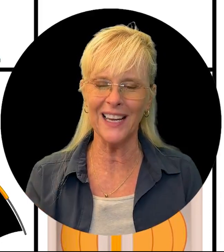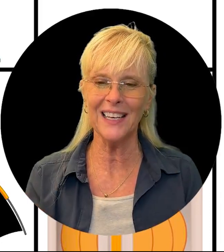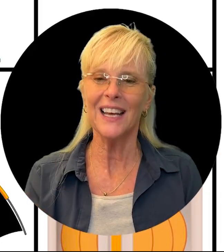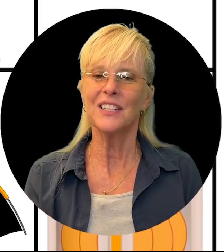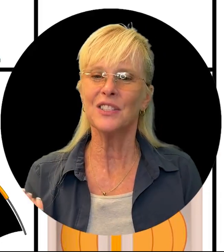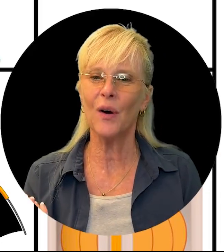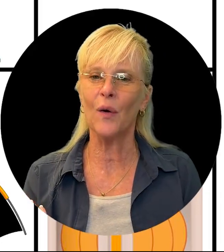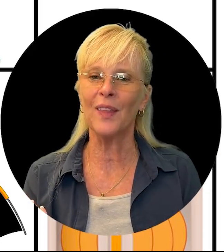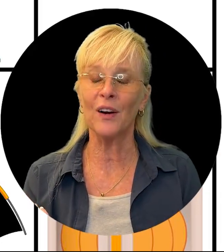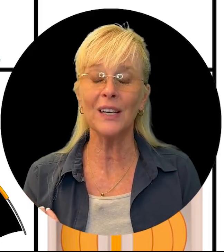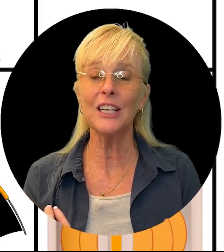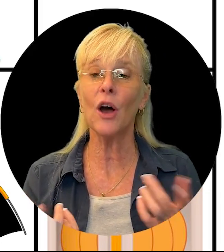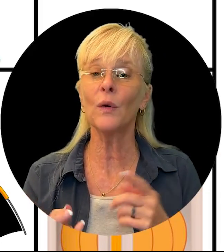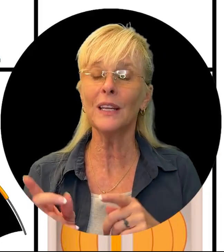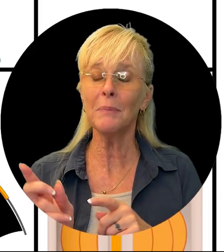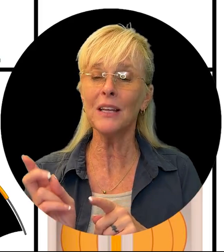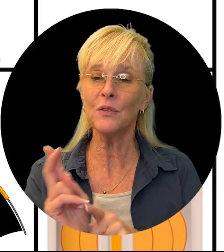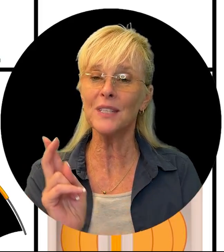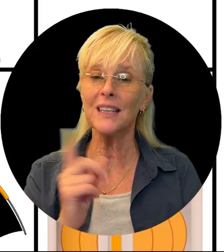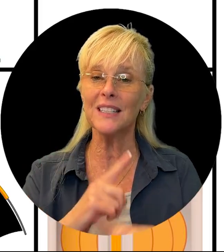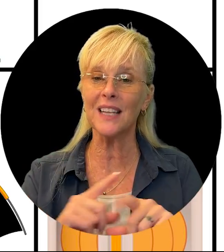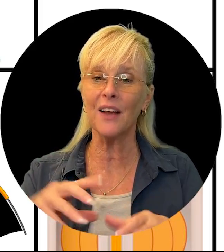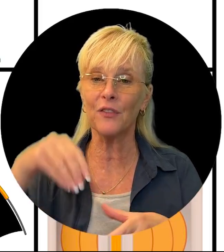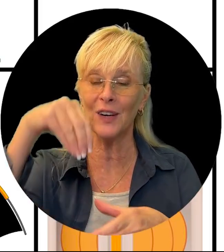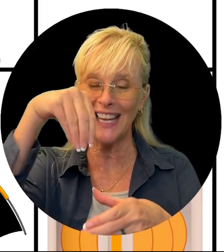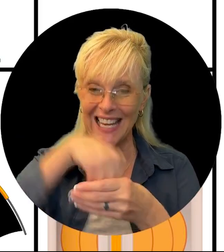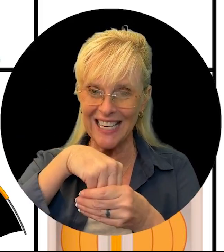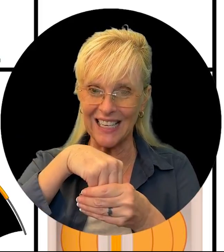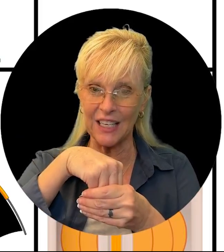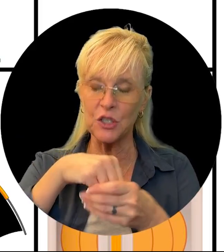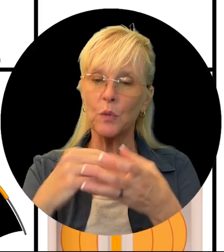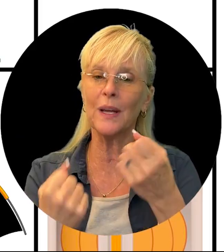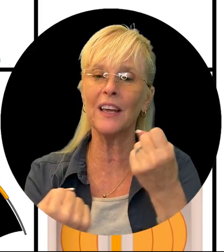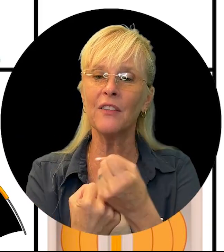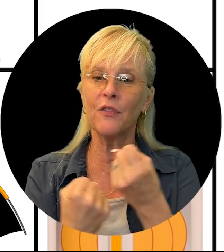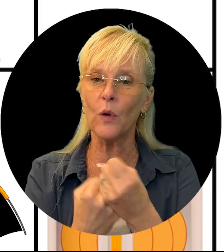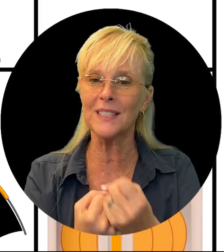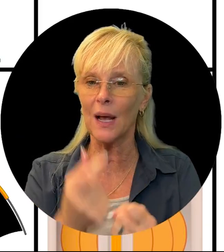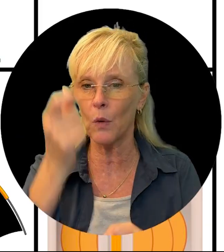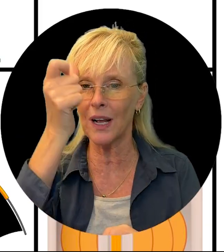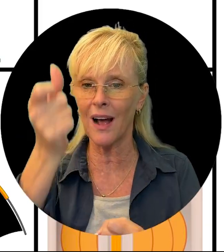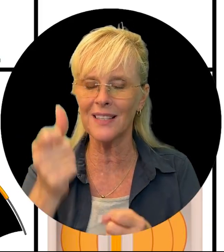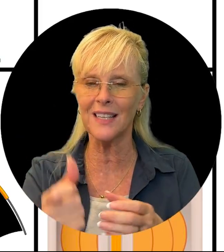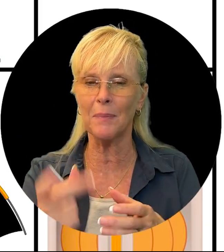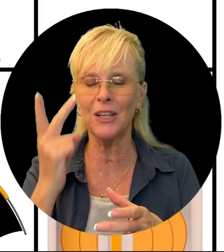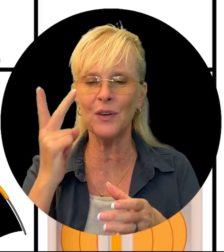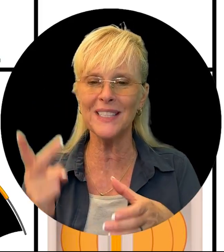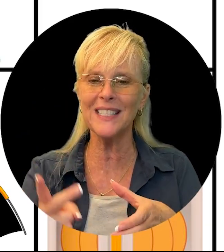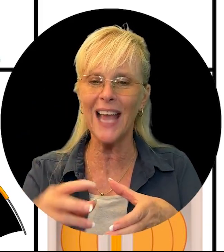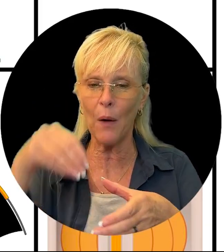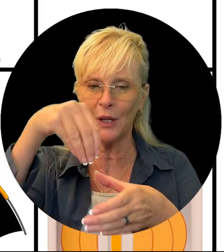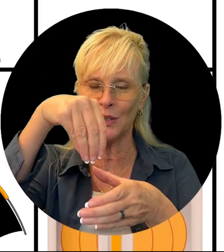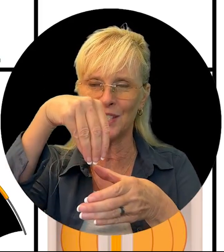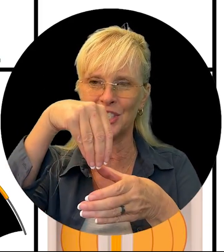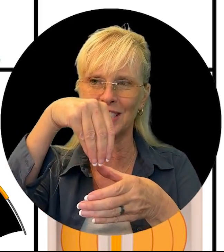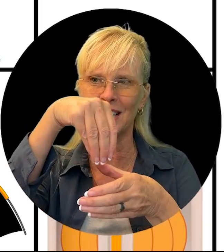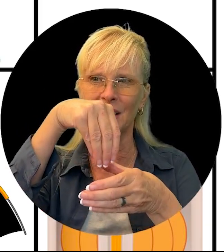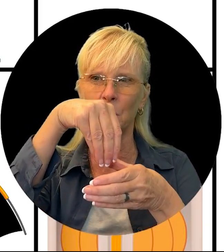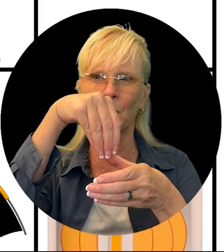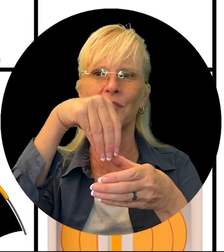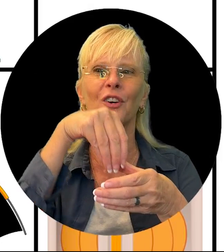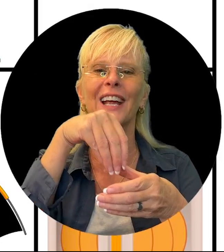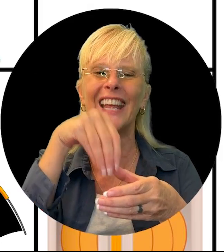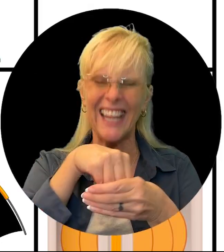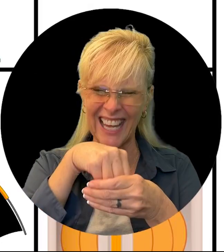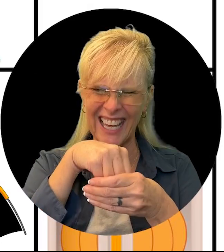right? So they're going to only be using the sign for in to reinforce that one concept. And you can see how it looks just like the